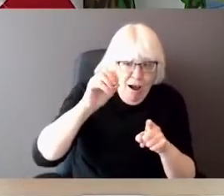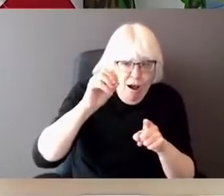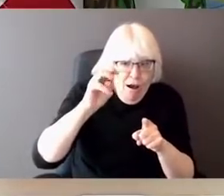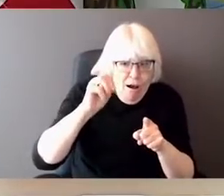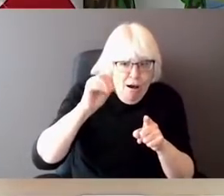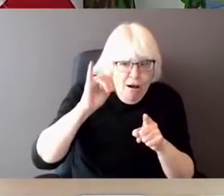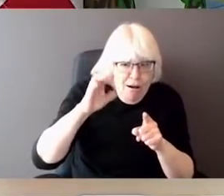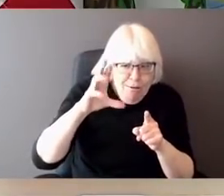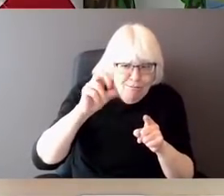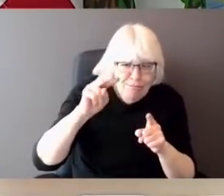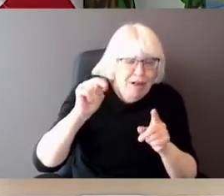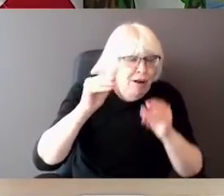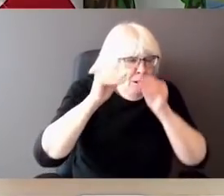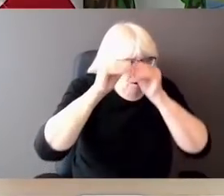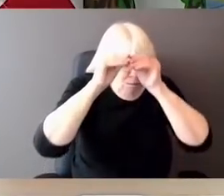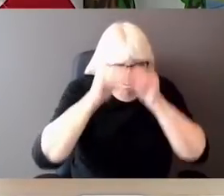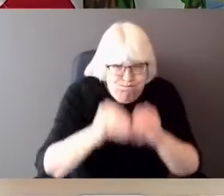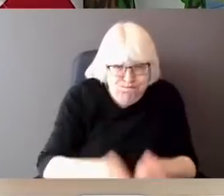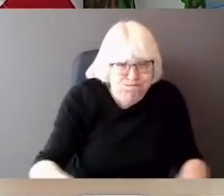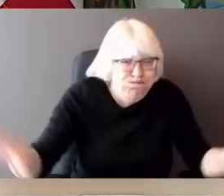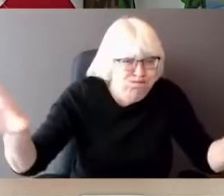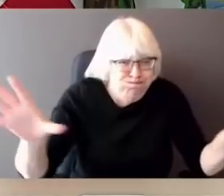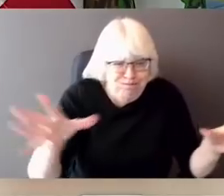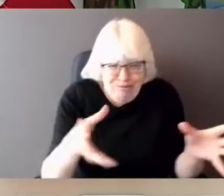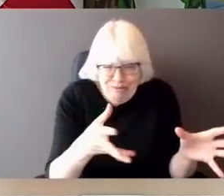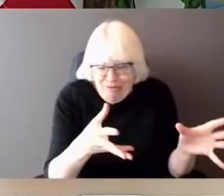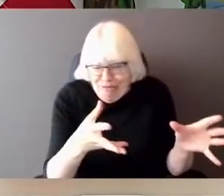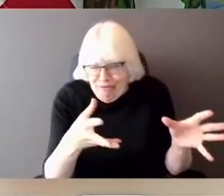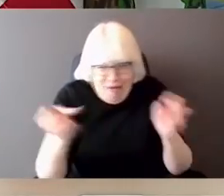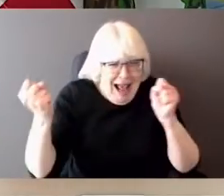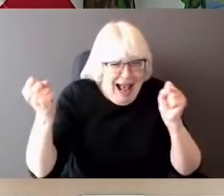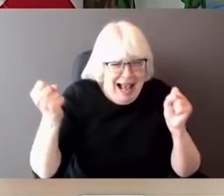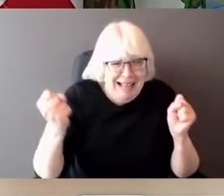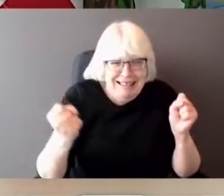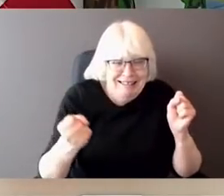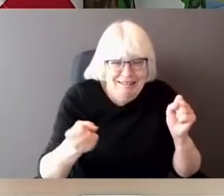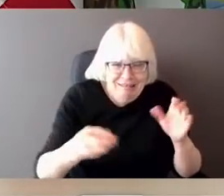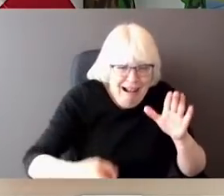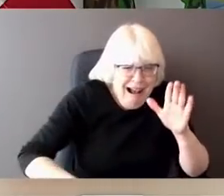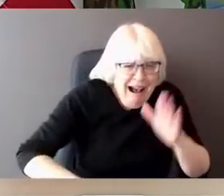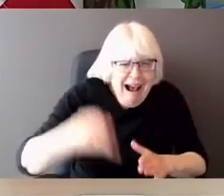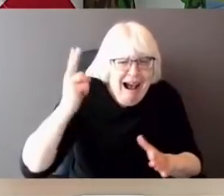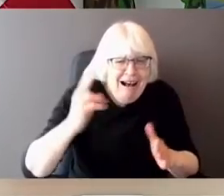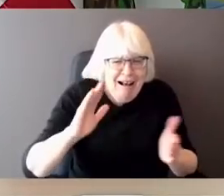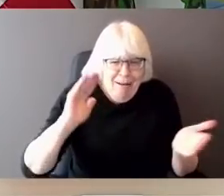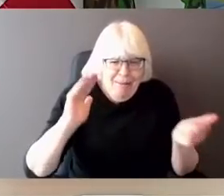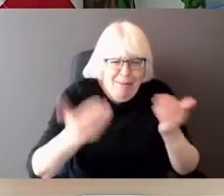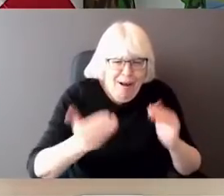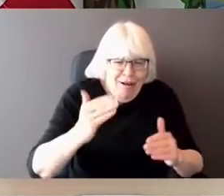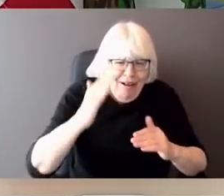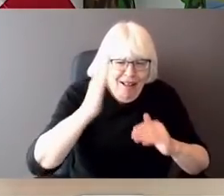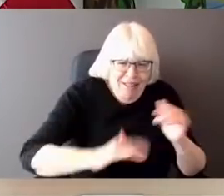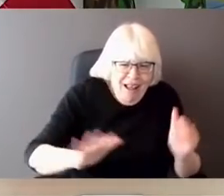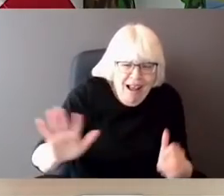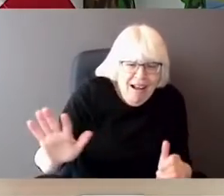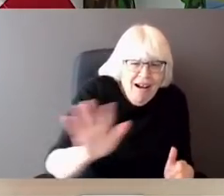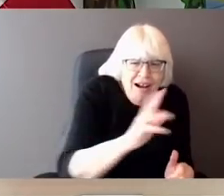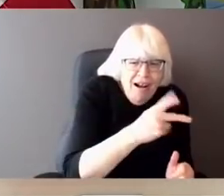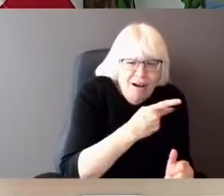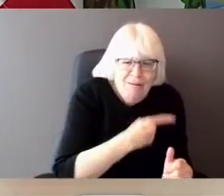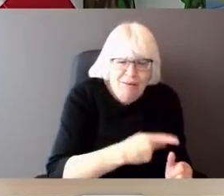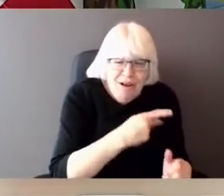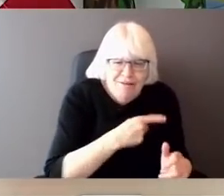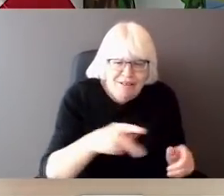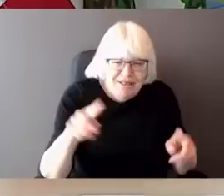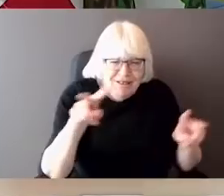The rates were significantly higher than most other provinces and most other health authorities, from as near as I can tell. So I know